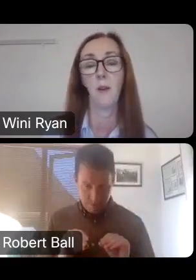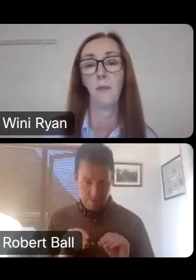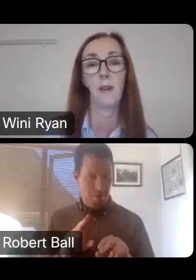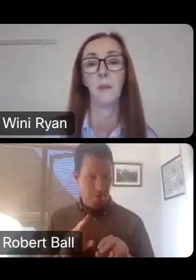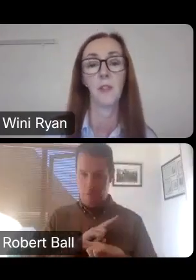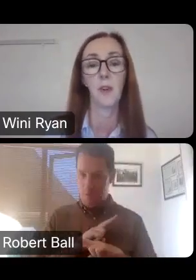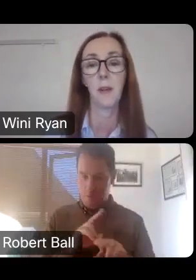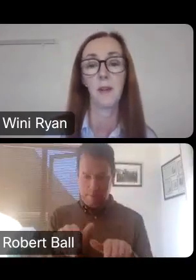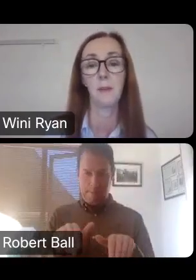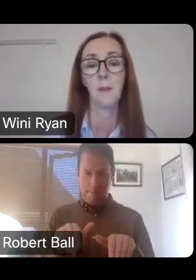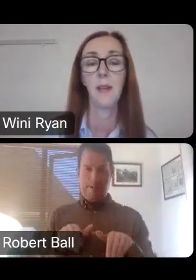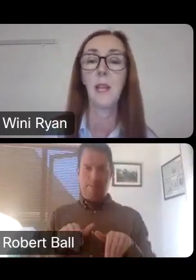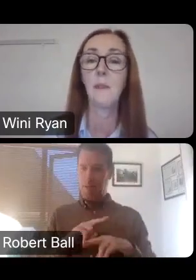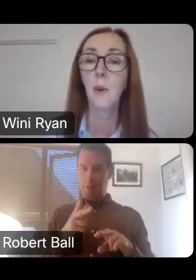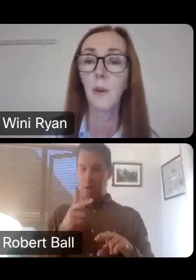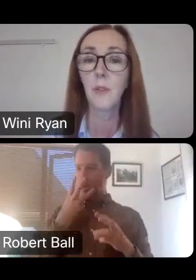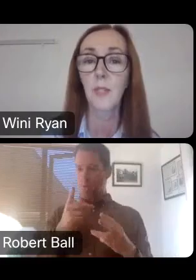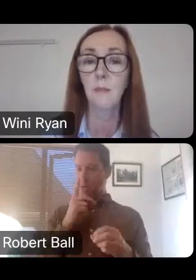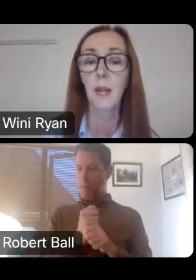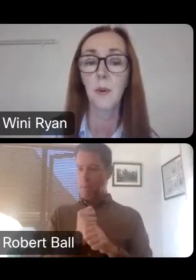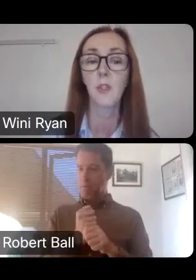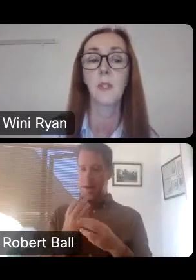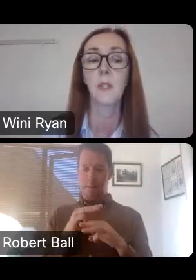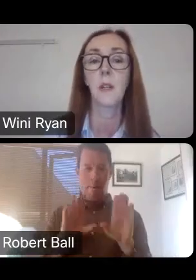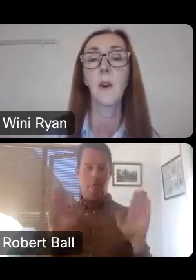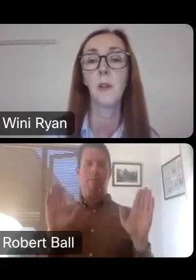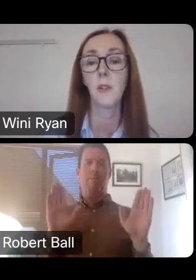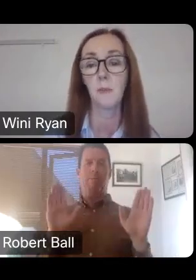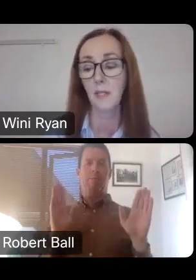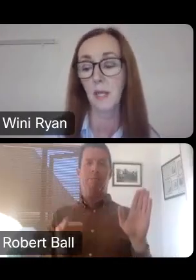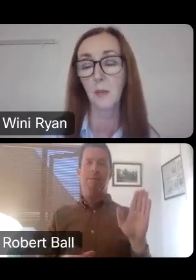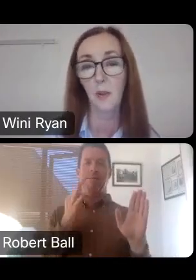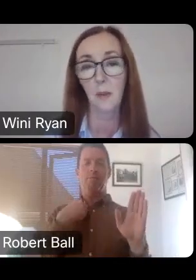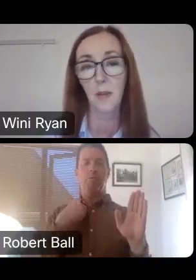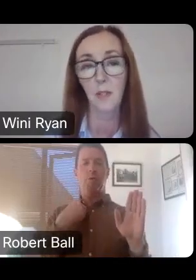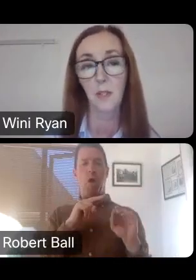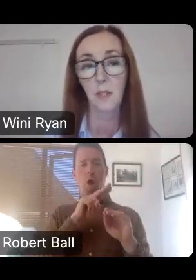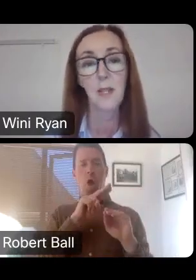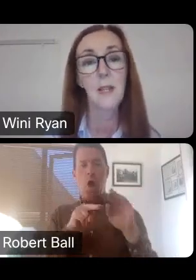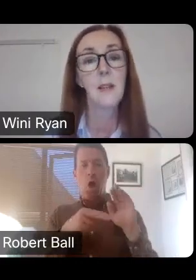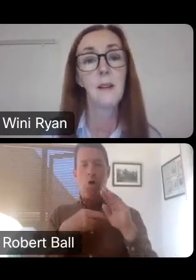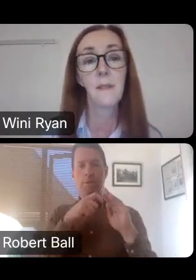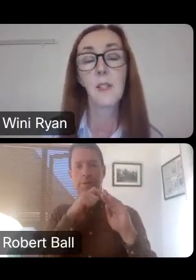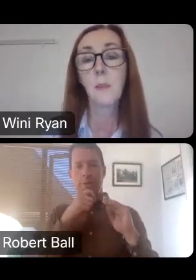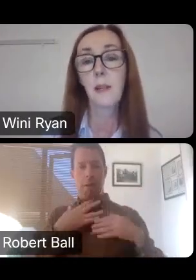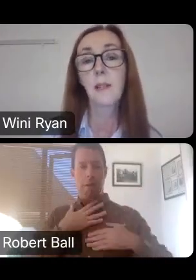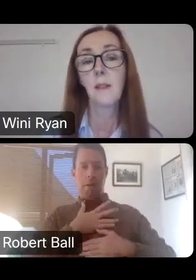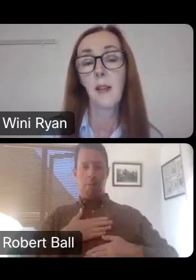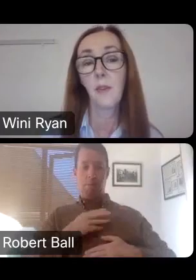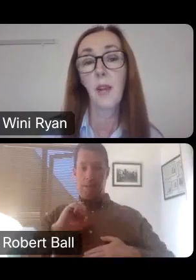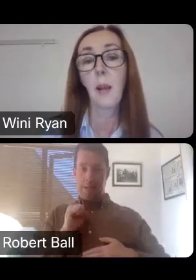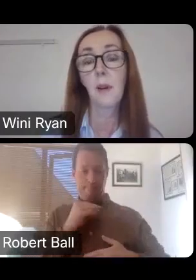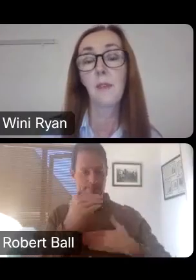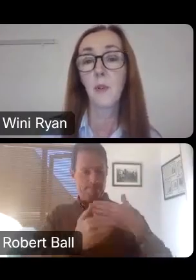back off. I don't want to talk about it anymore. If you understate my emotion, it encourages me to keep talking about it. First, build